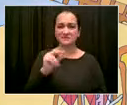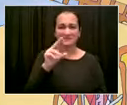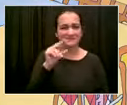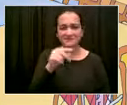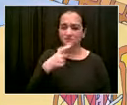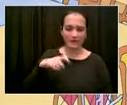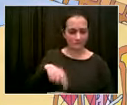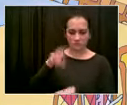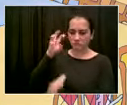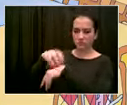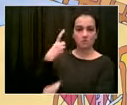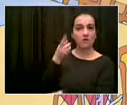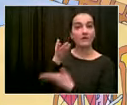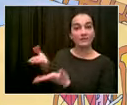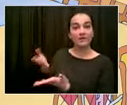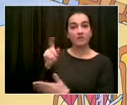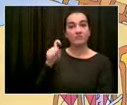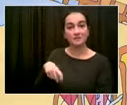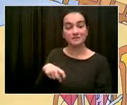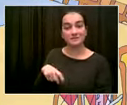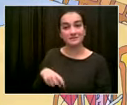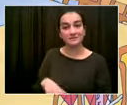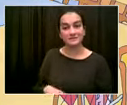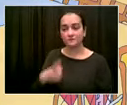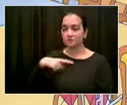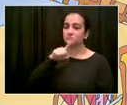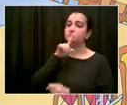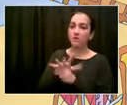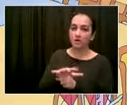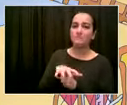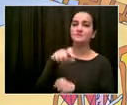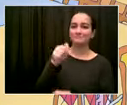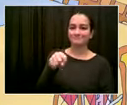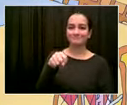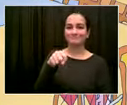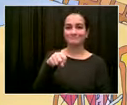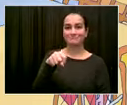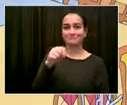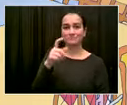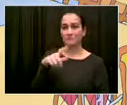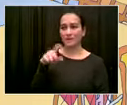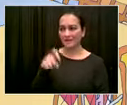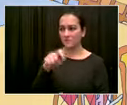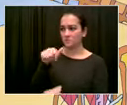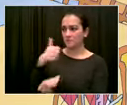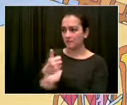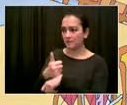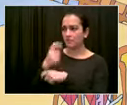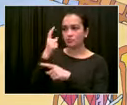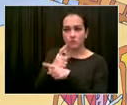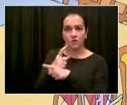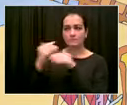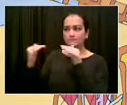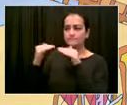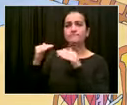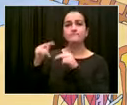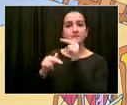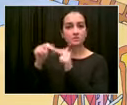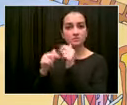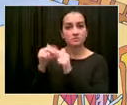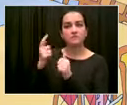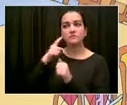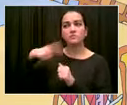out to Councilmember Brad Lander for a very, very long, meticulous process in his community